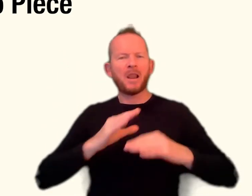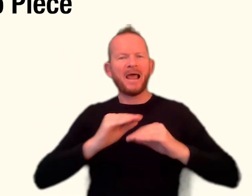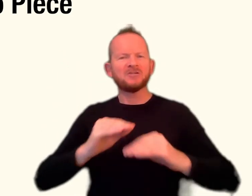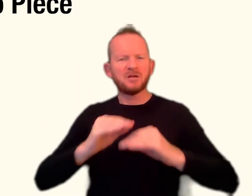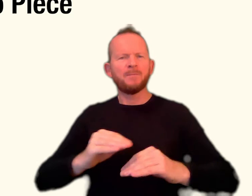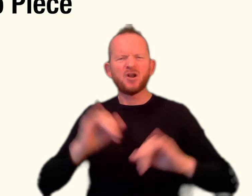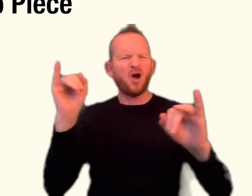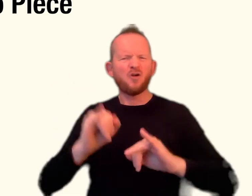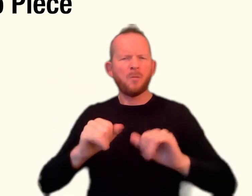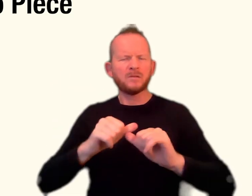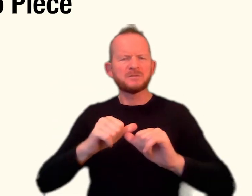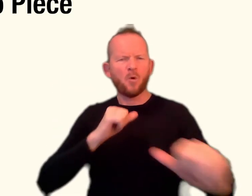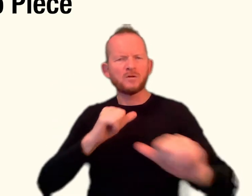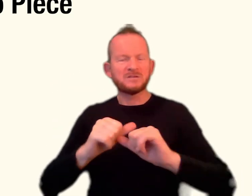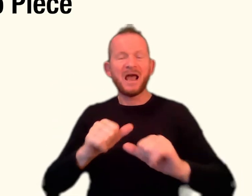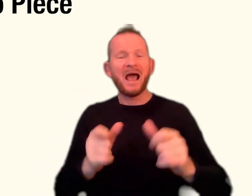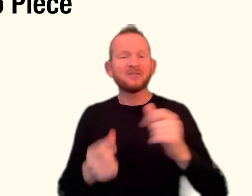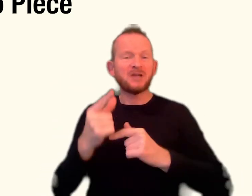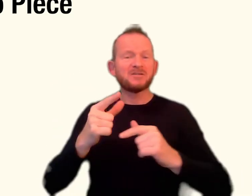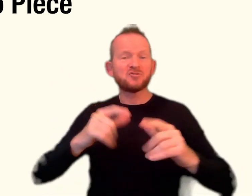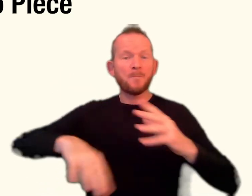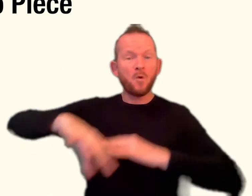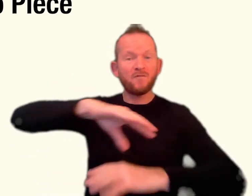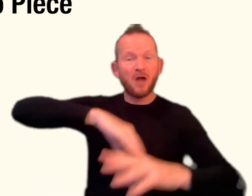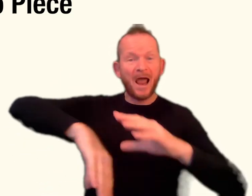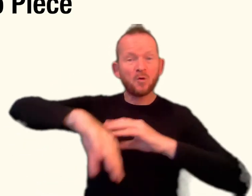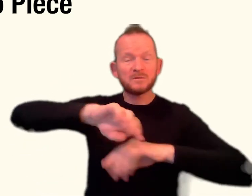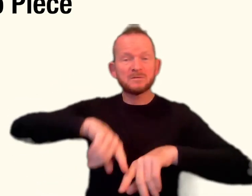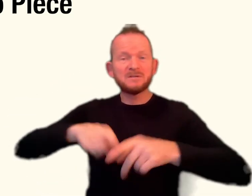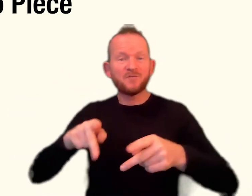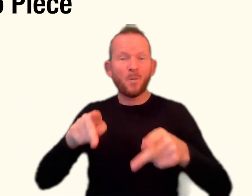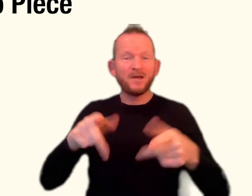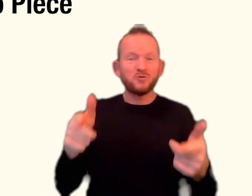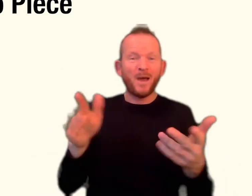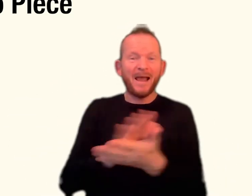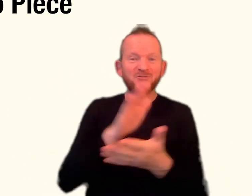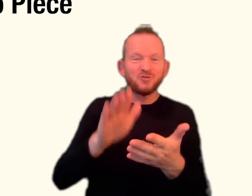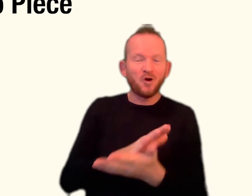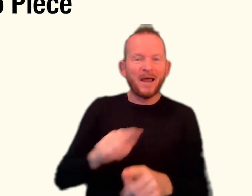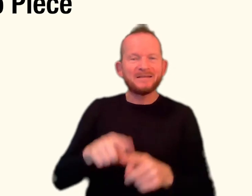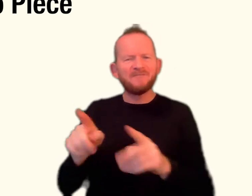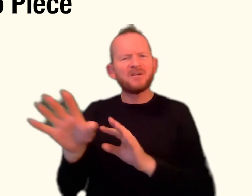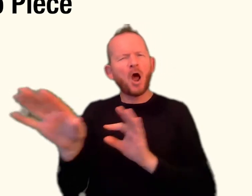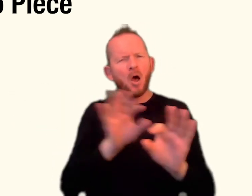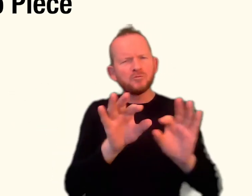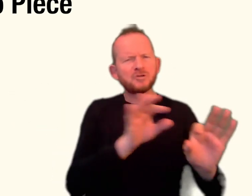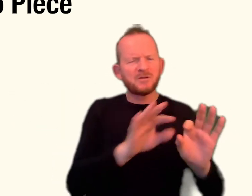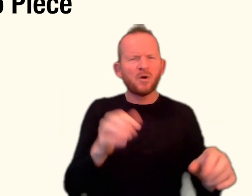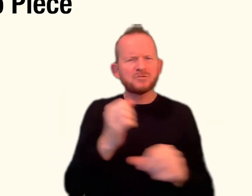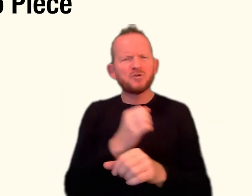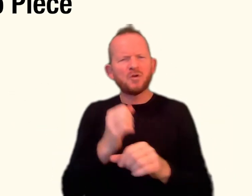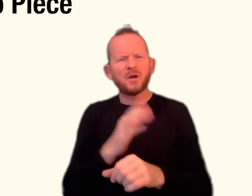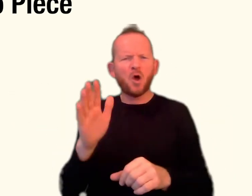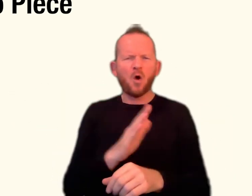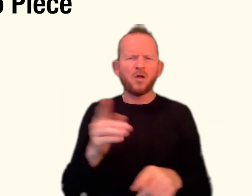horrible sports, just a chance to move around in ways that you enjoy. So lots of different options of what to do, not